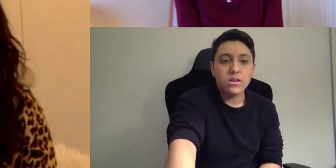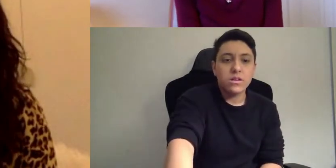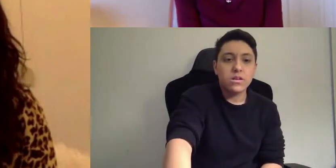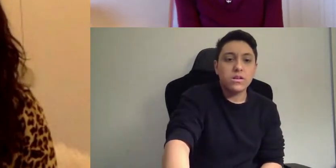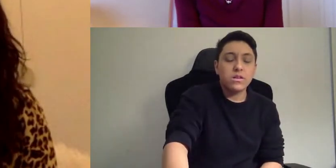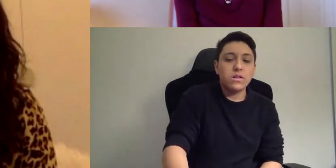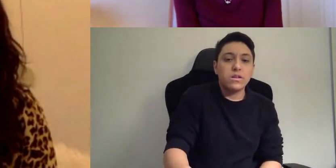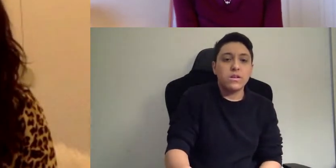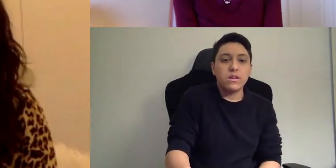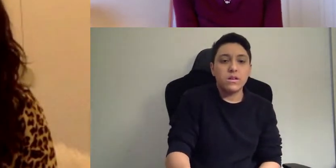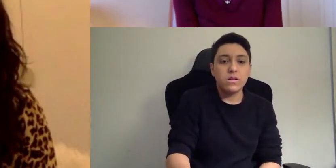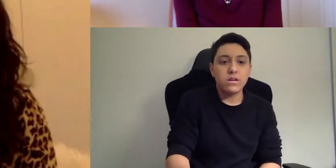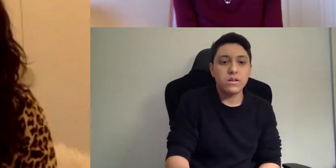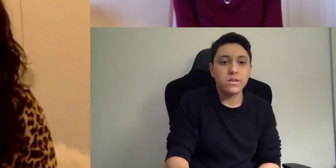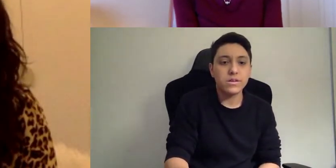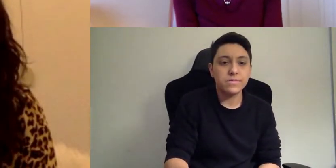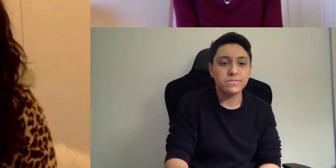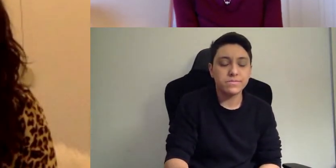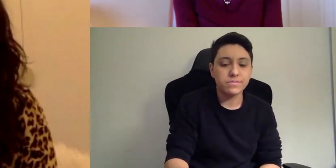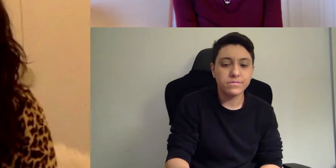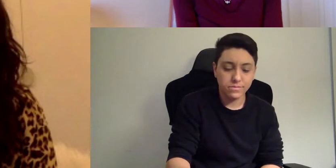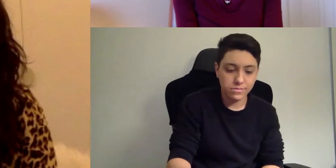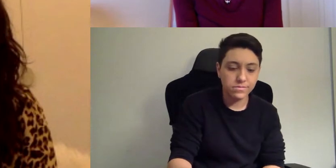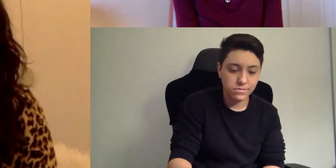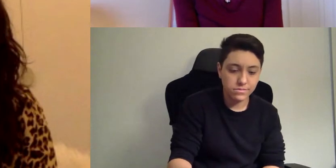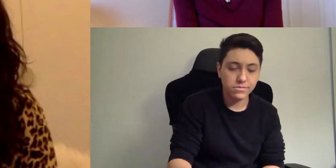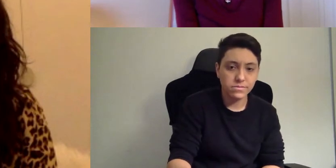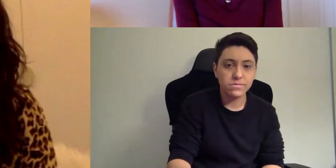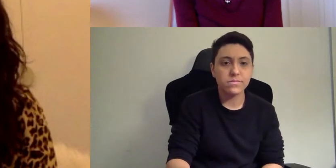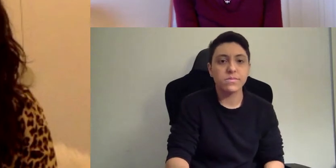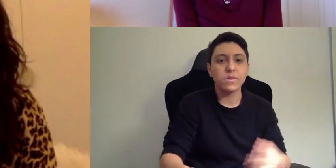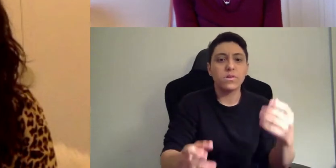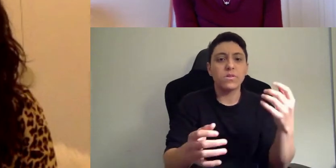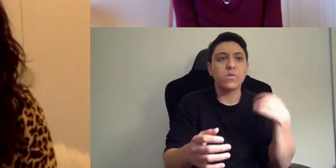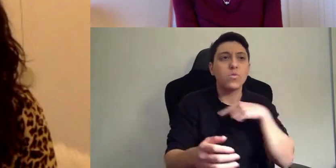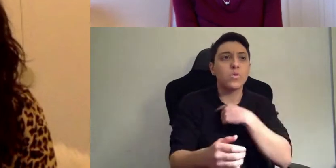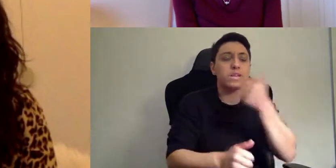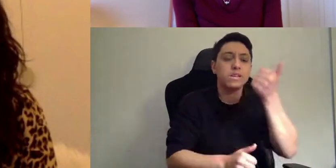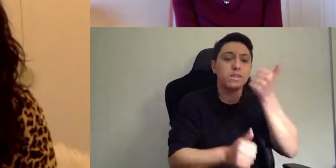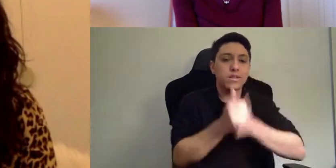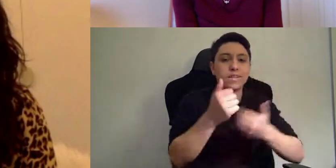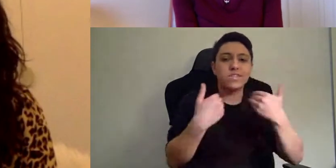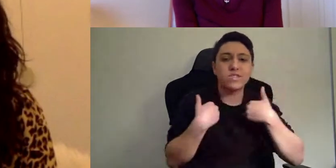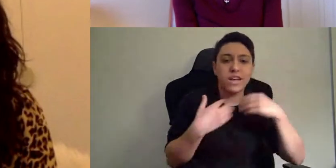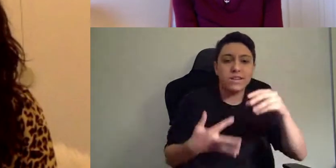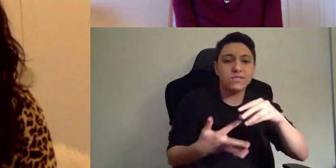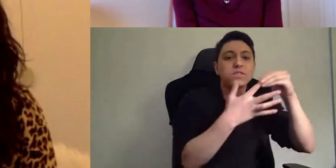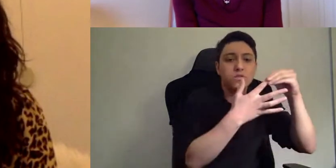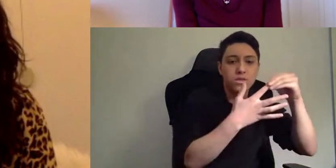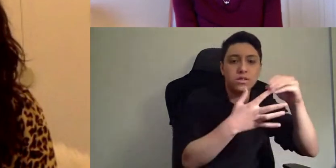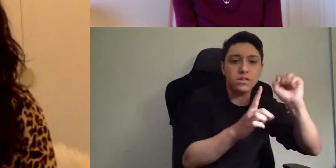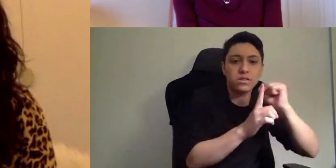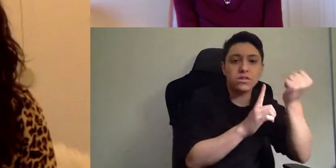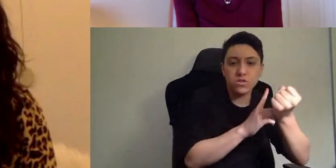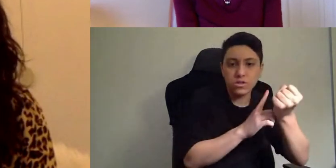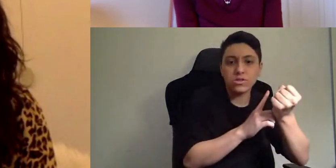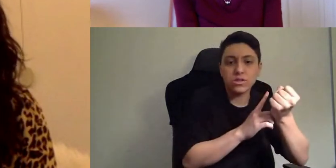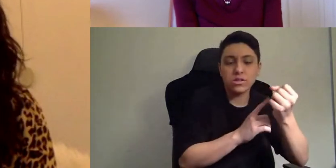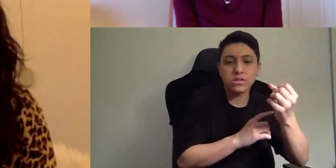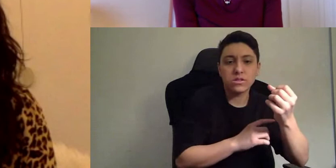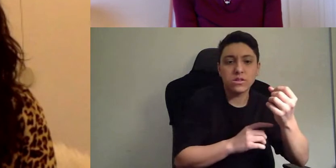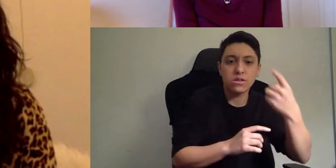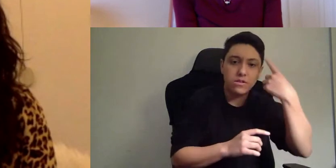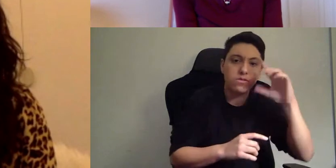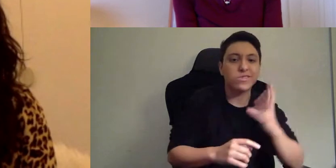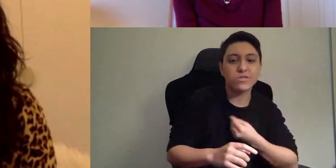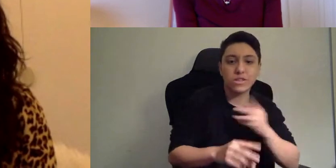same time, like that we are uniquely situated as trans and non-binary gender non-conforming